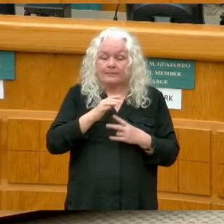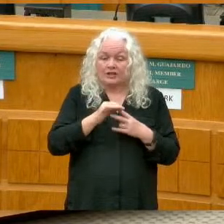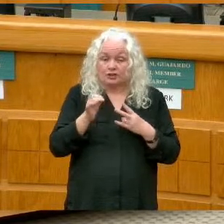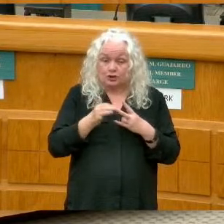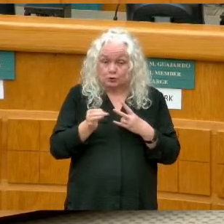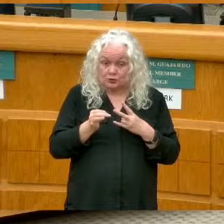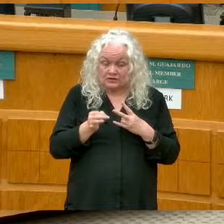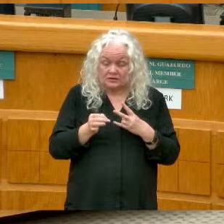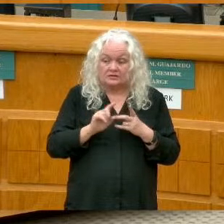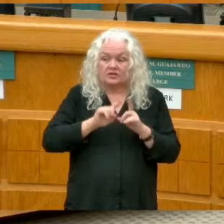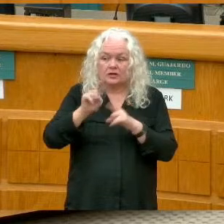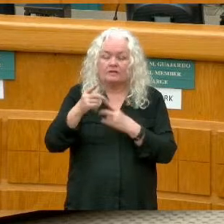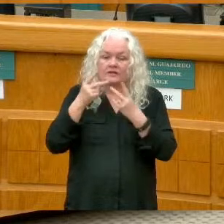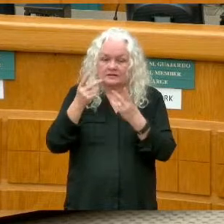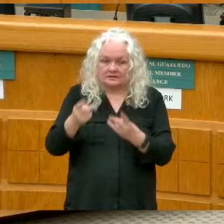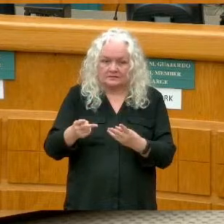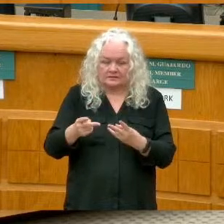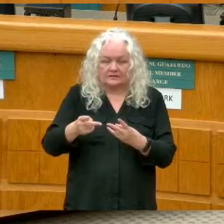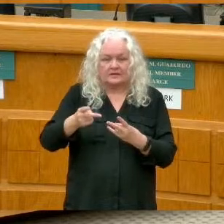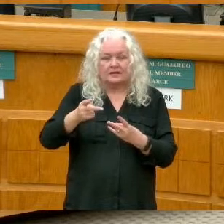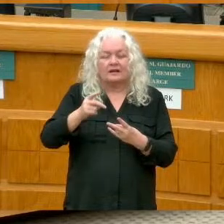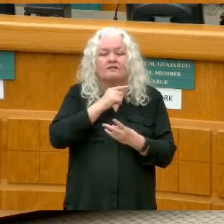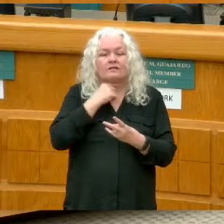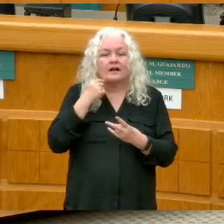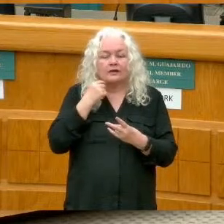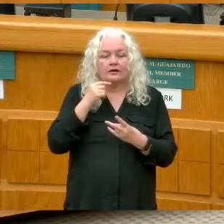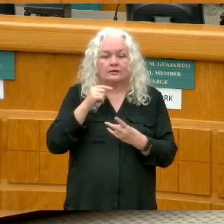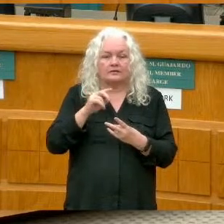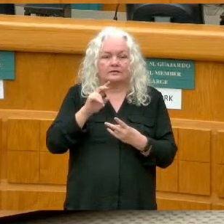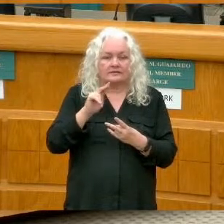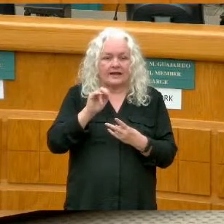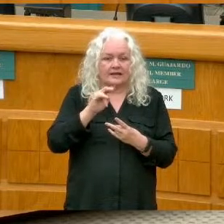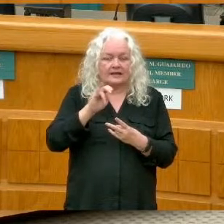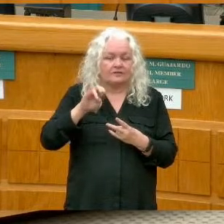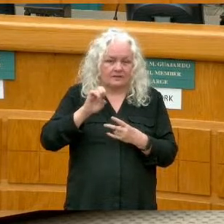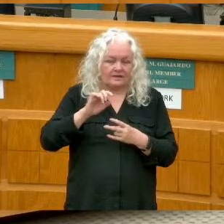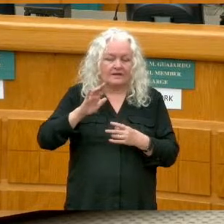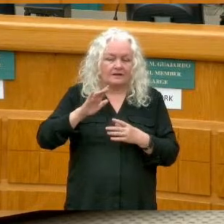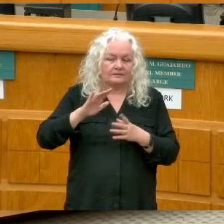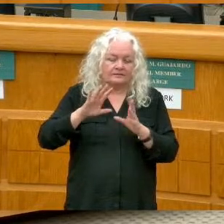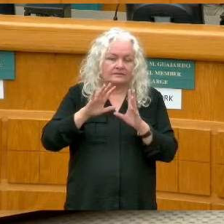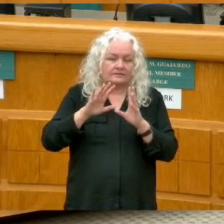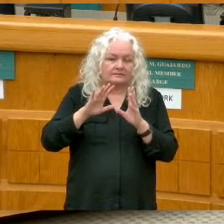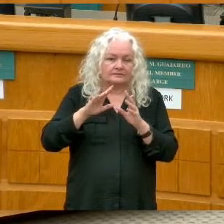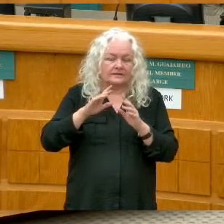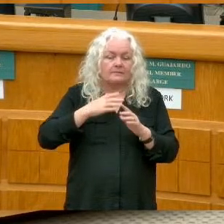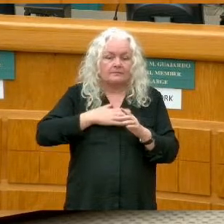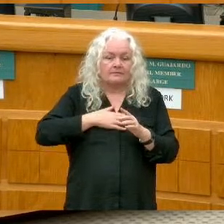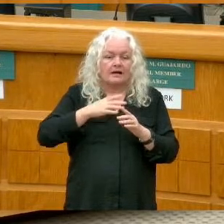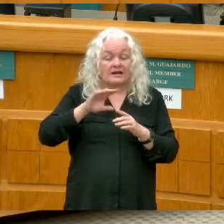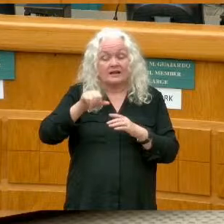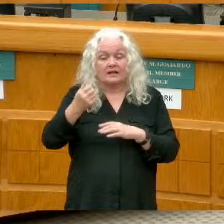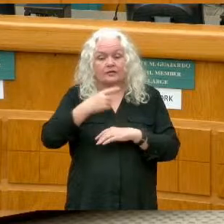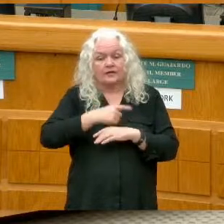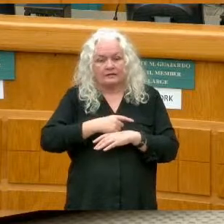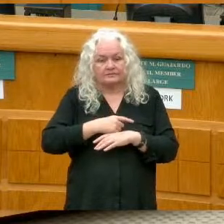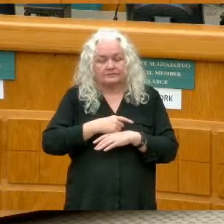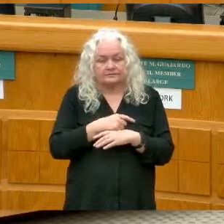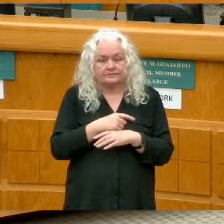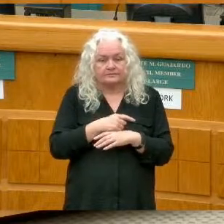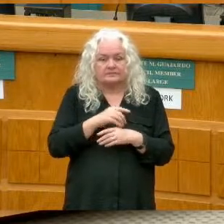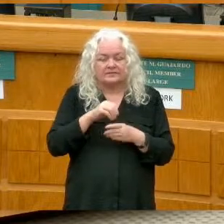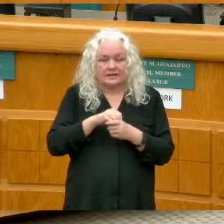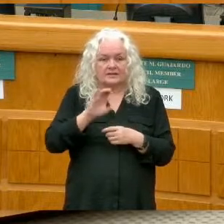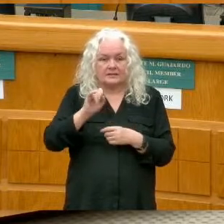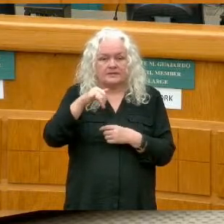choose to go visit Padre Valle, the namesake of my own family, on another day